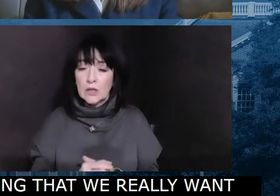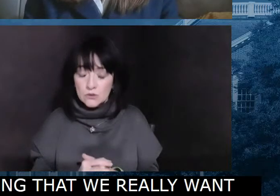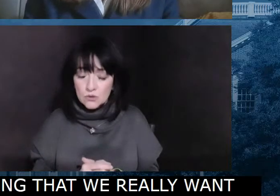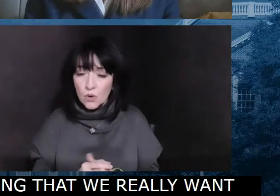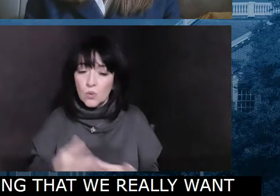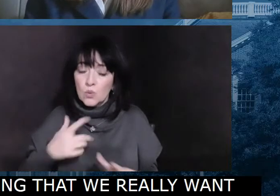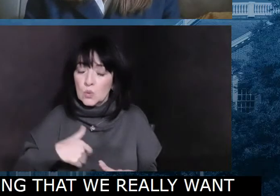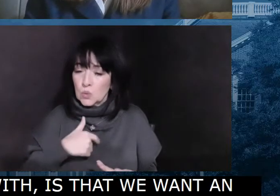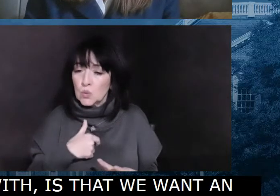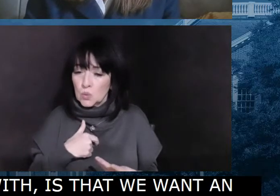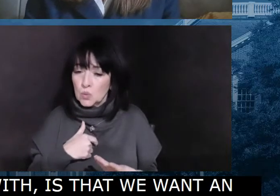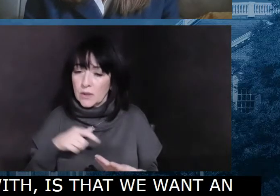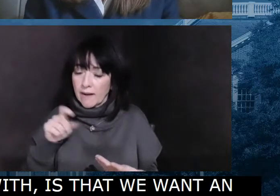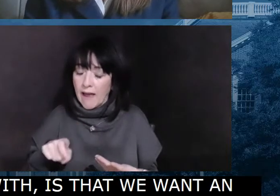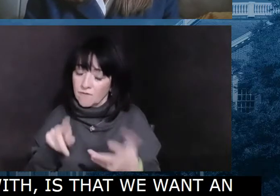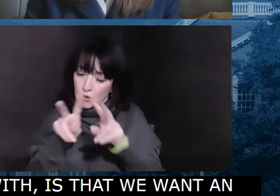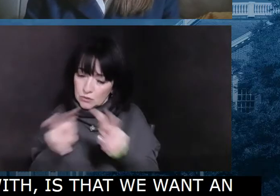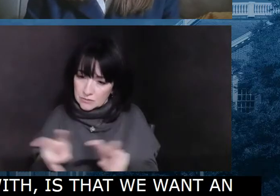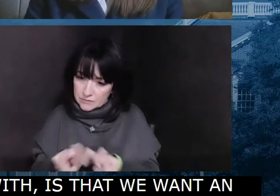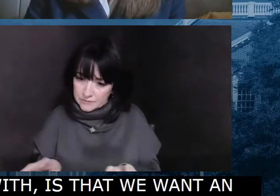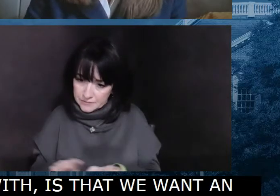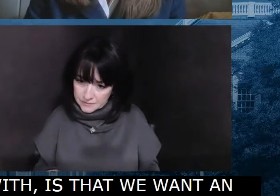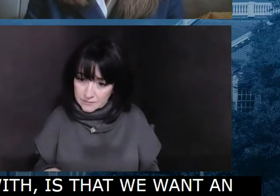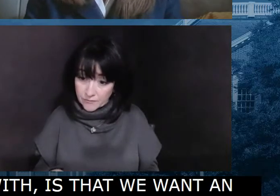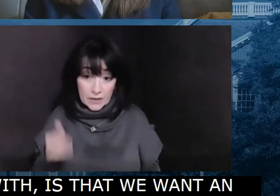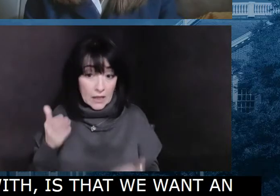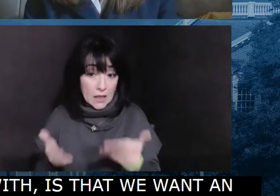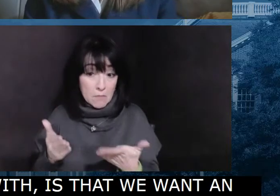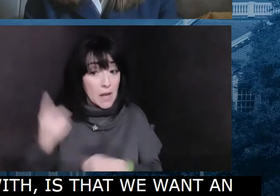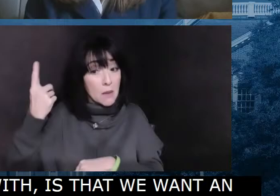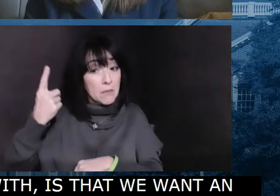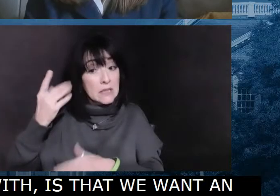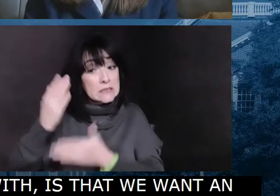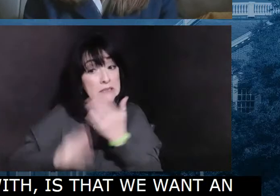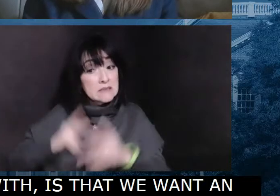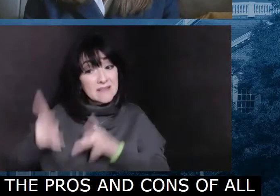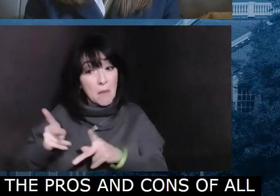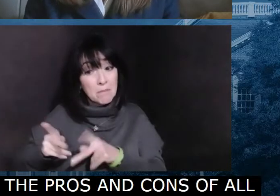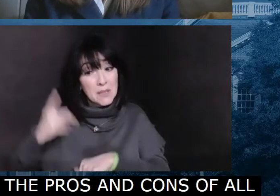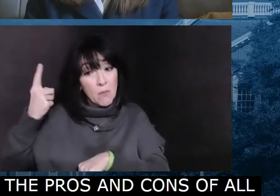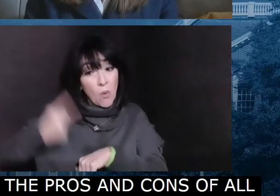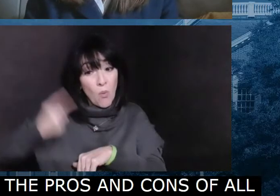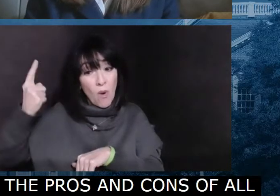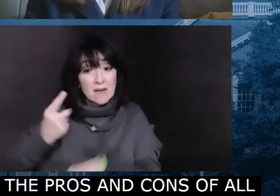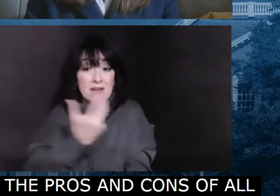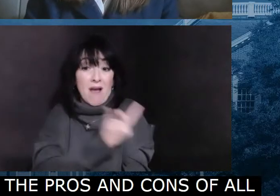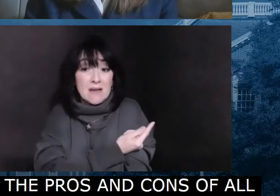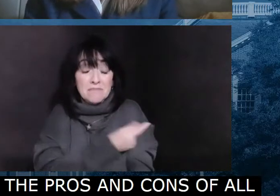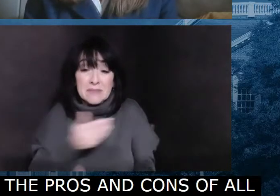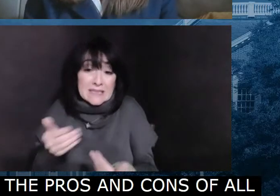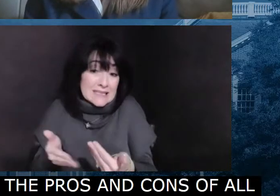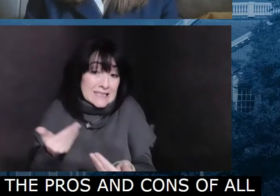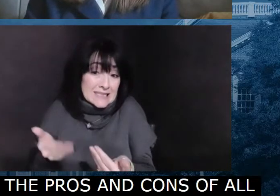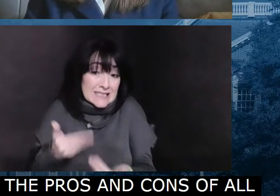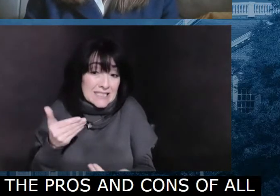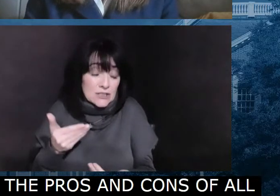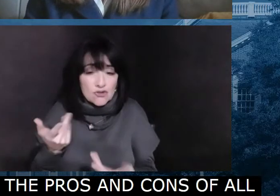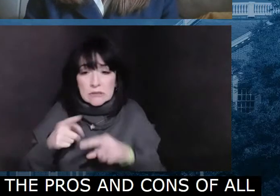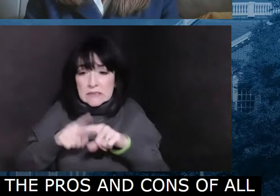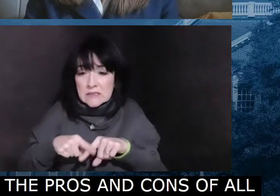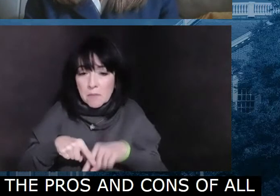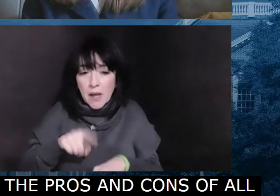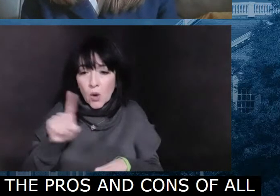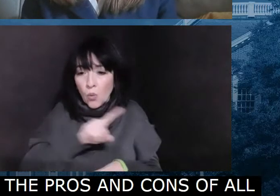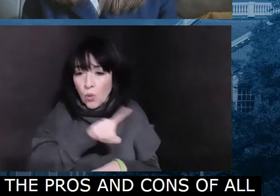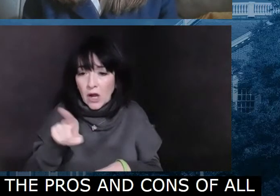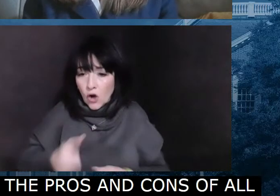And one vaccine may be easier for them to get than another, depending on where they work or where they